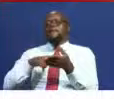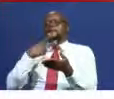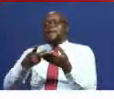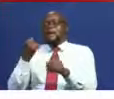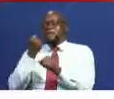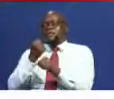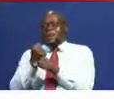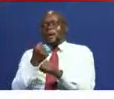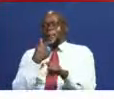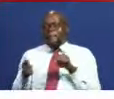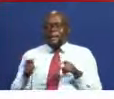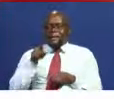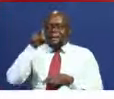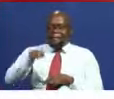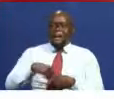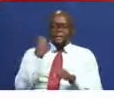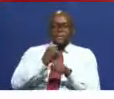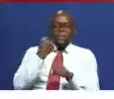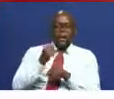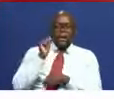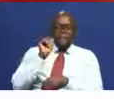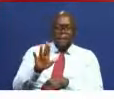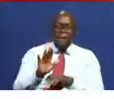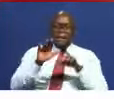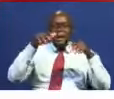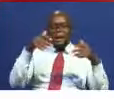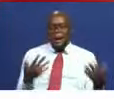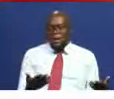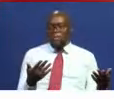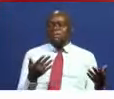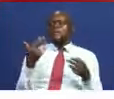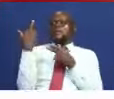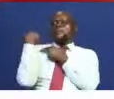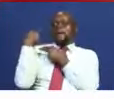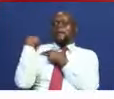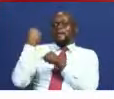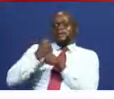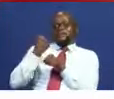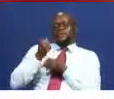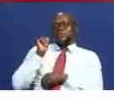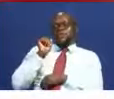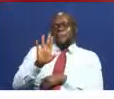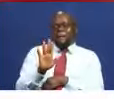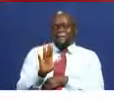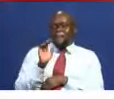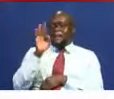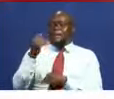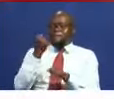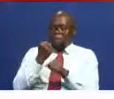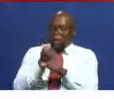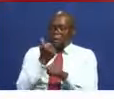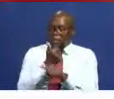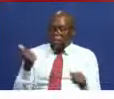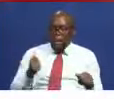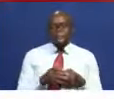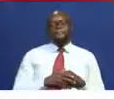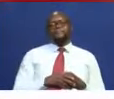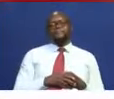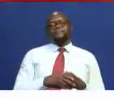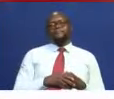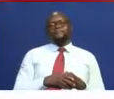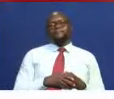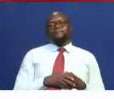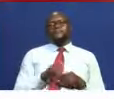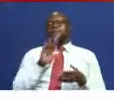failing to do their jobs, but they should do their jobs the way they are mandated to do their jobs. If they do their jobs properly,